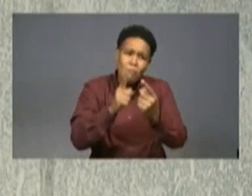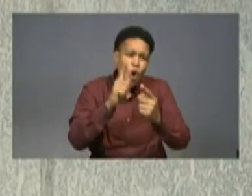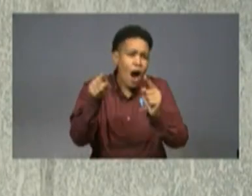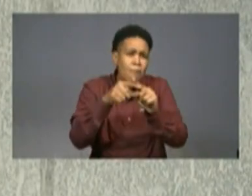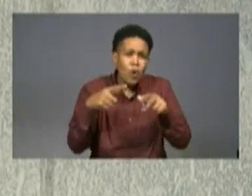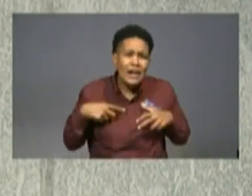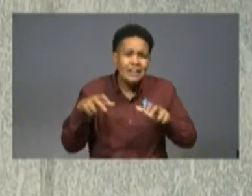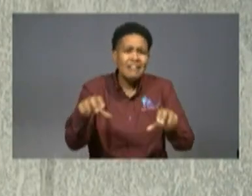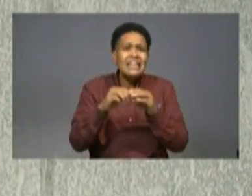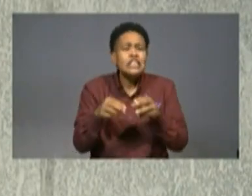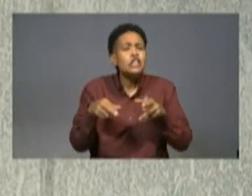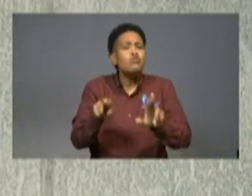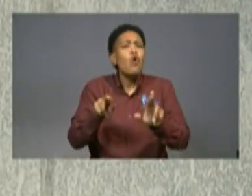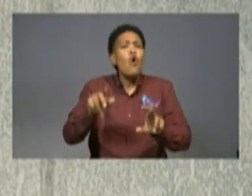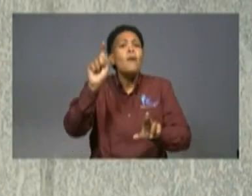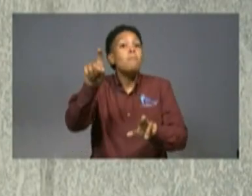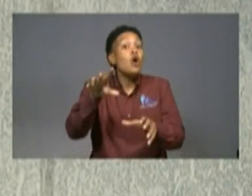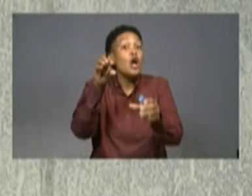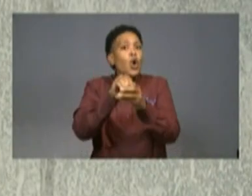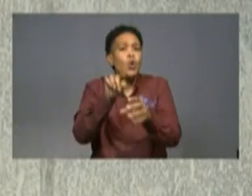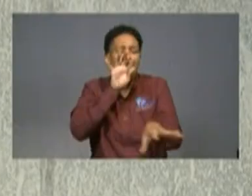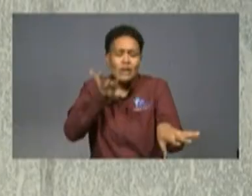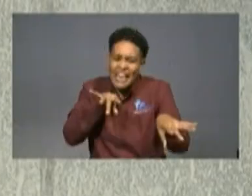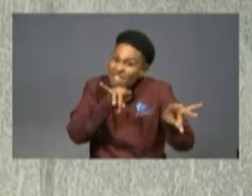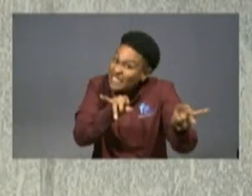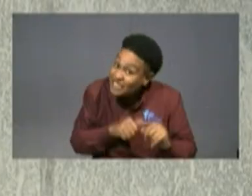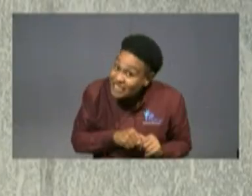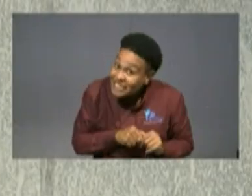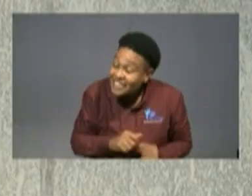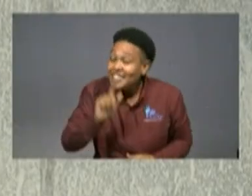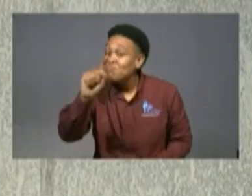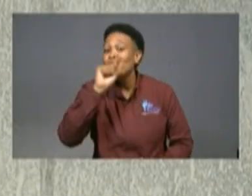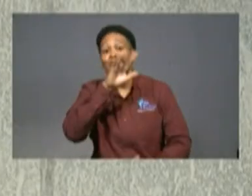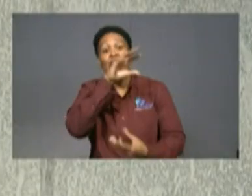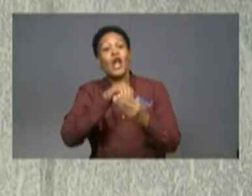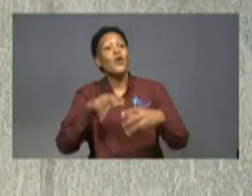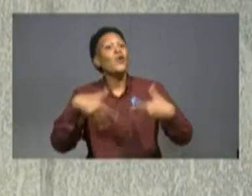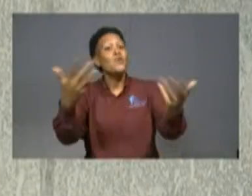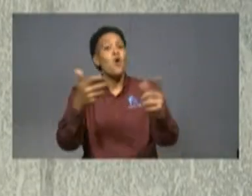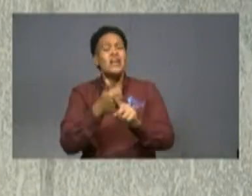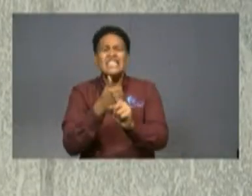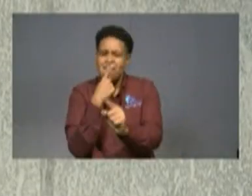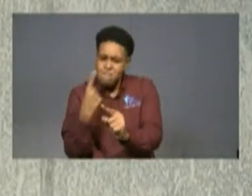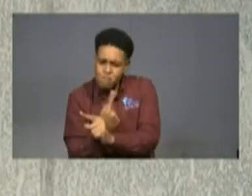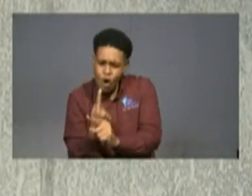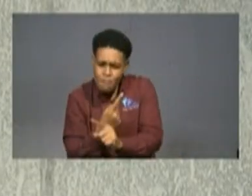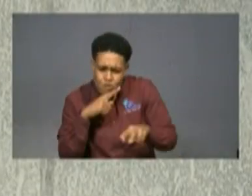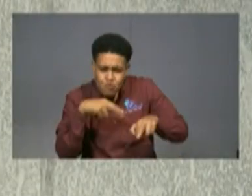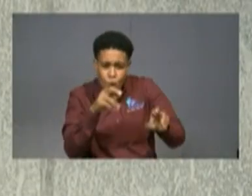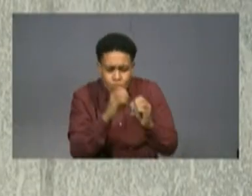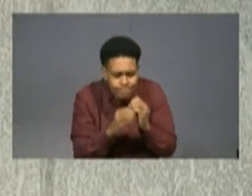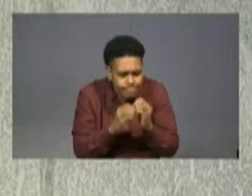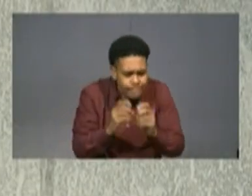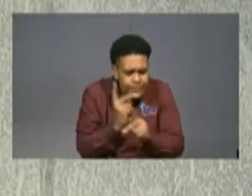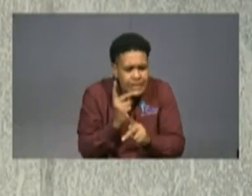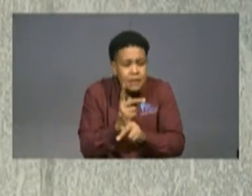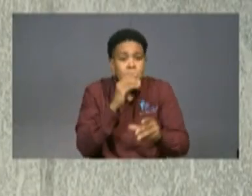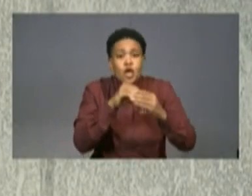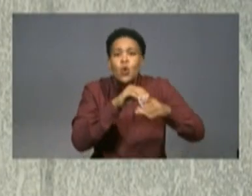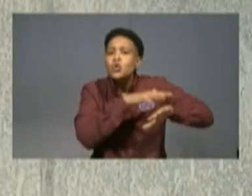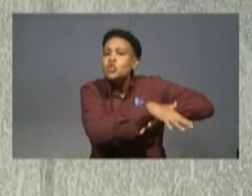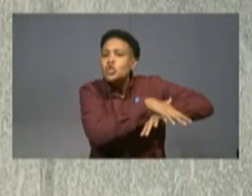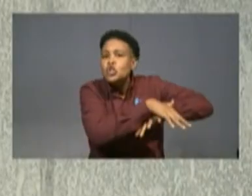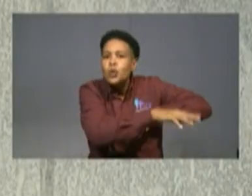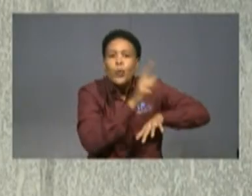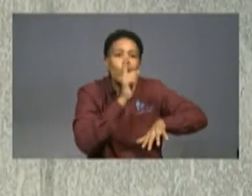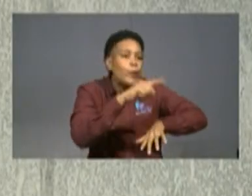investing in roads must include efficiency. It must also include proper road maintenance to include drainage. And